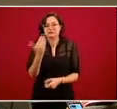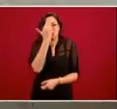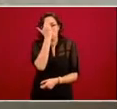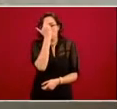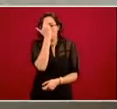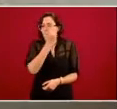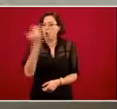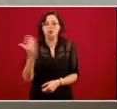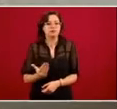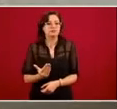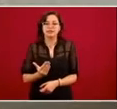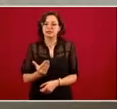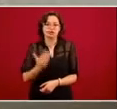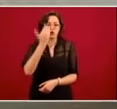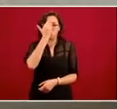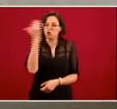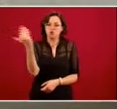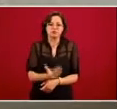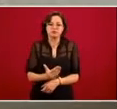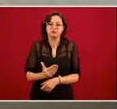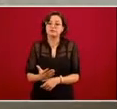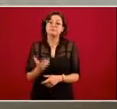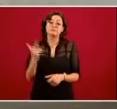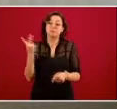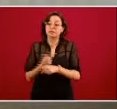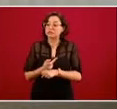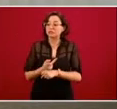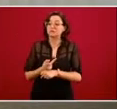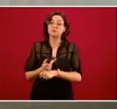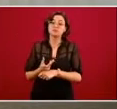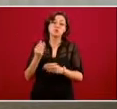living in poverty. This is